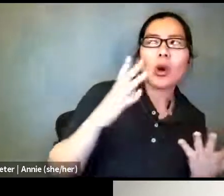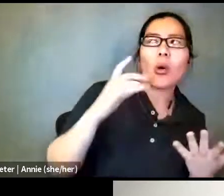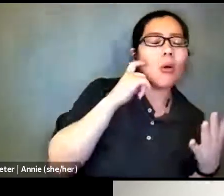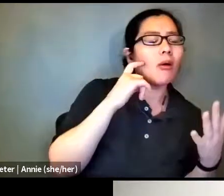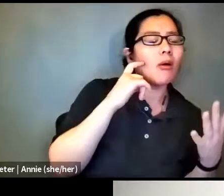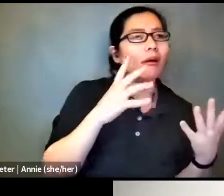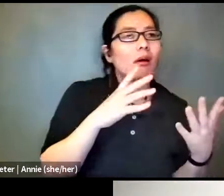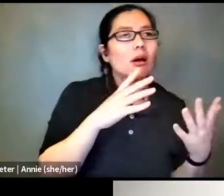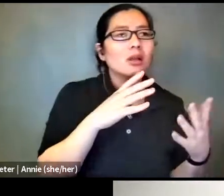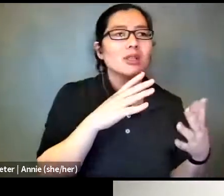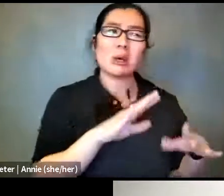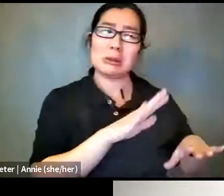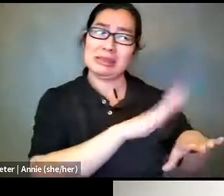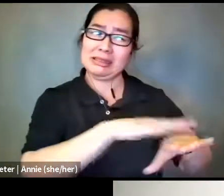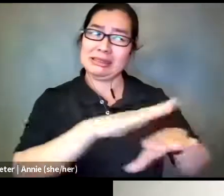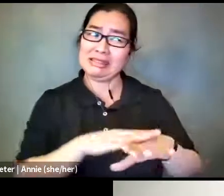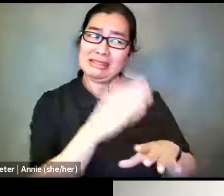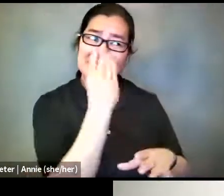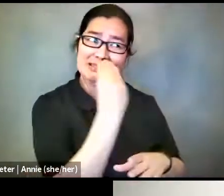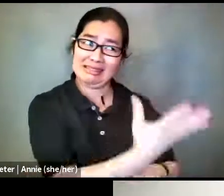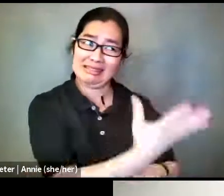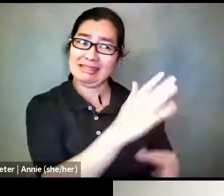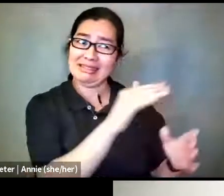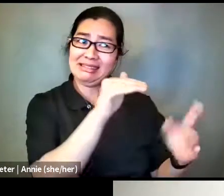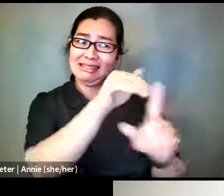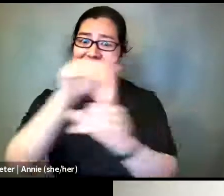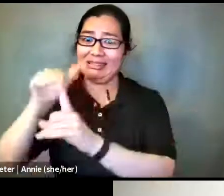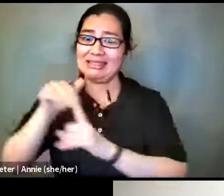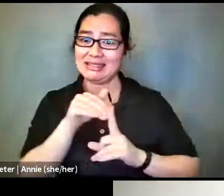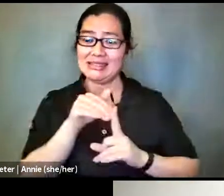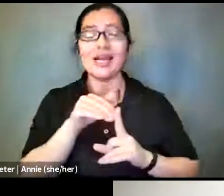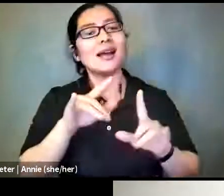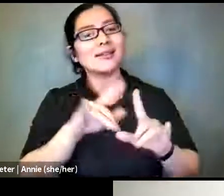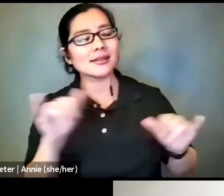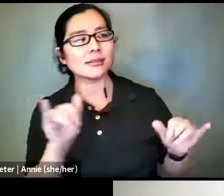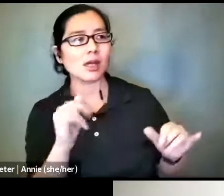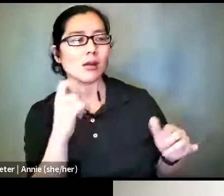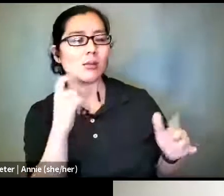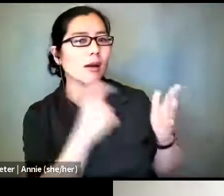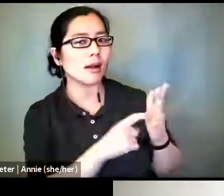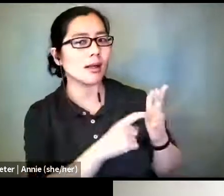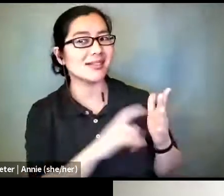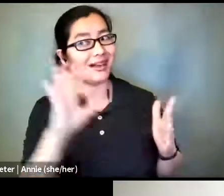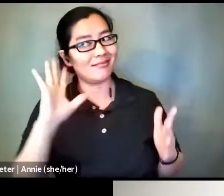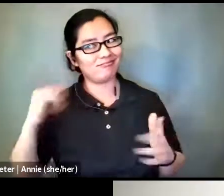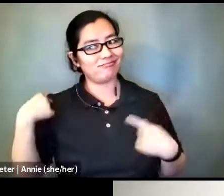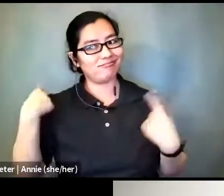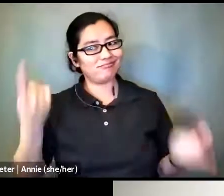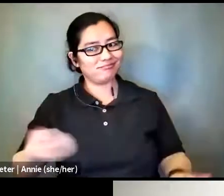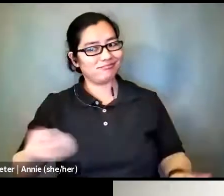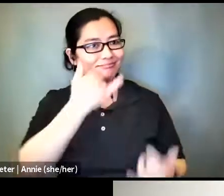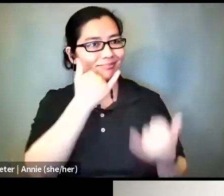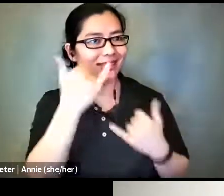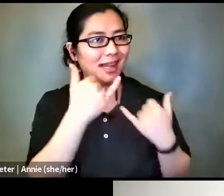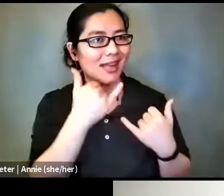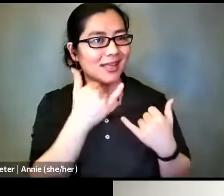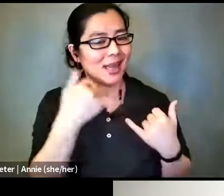their mistakes have been made in the past, and we're working to make a better future together. And